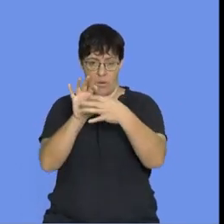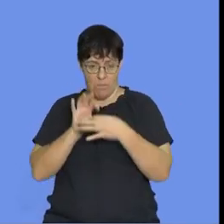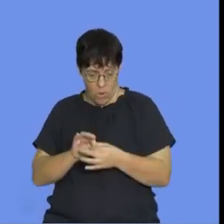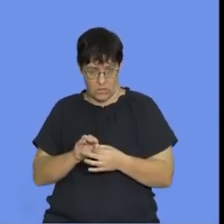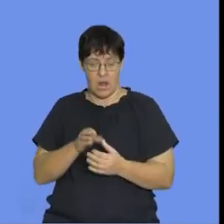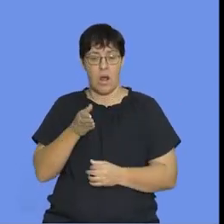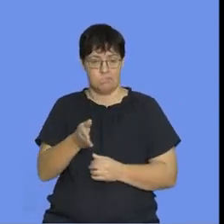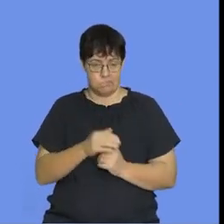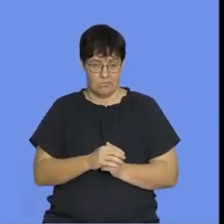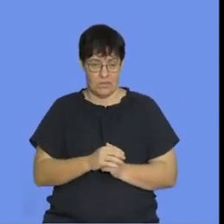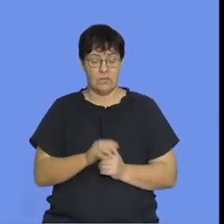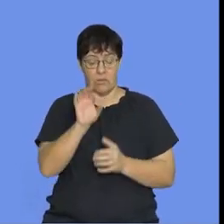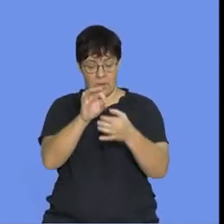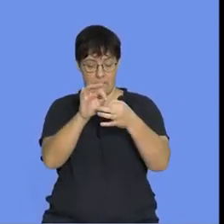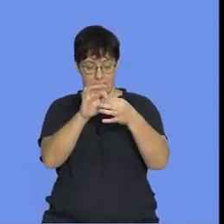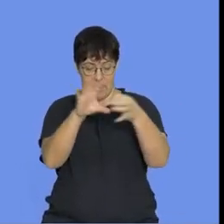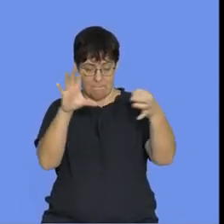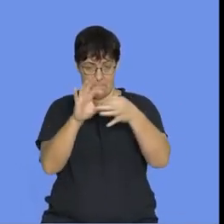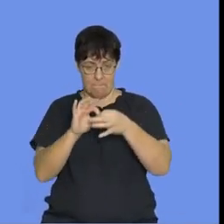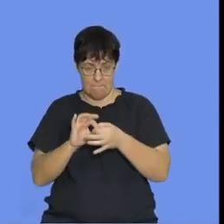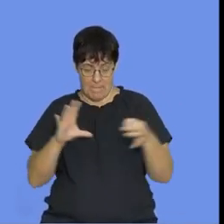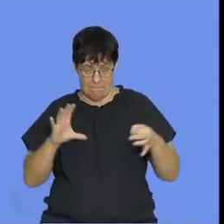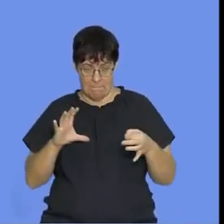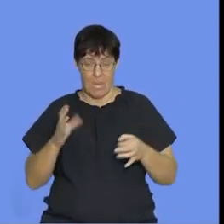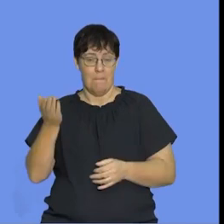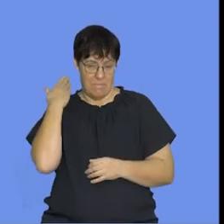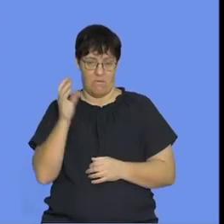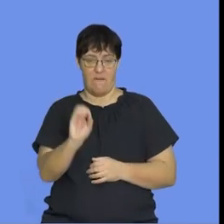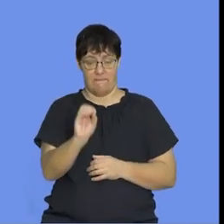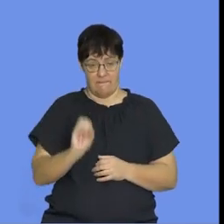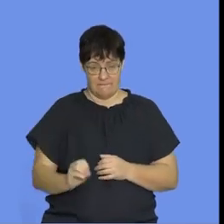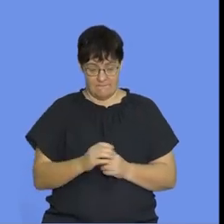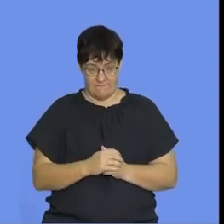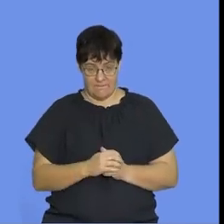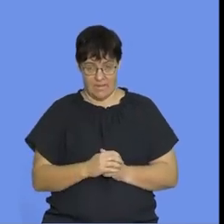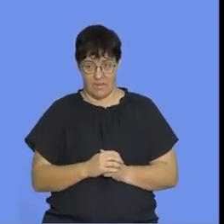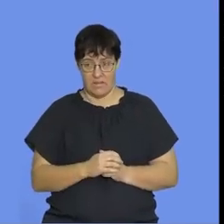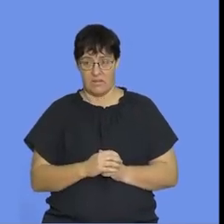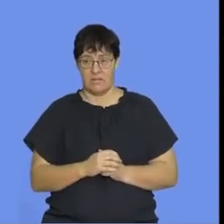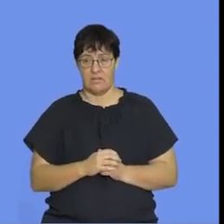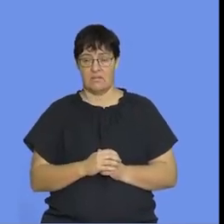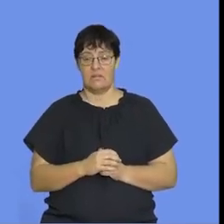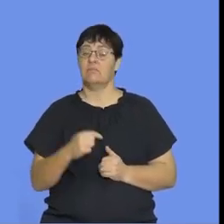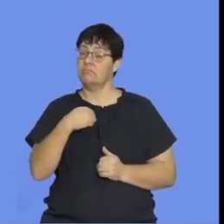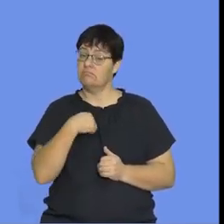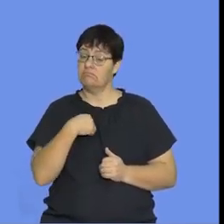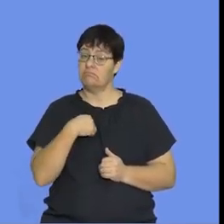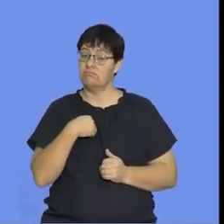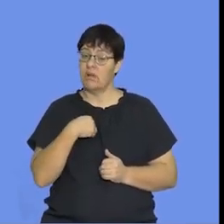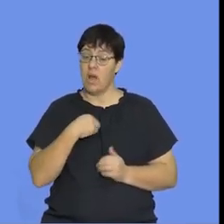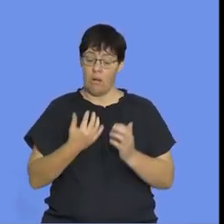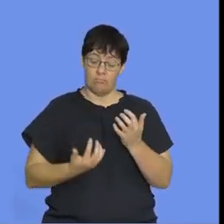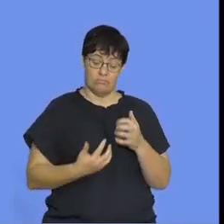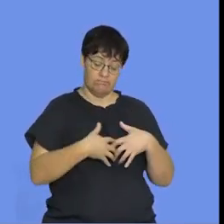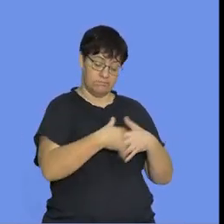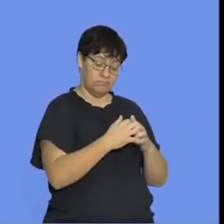needs to be broken. So there's breaking of existing bonds in the reactants. And then for us to get new products,